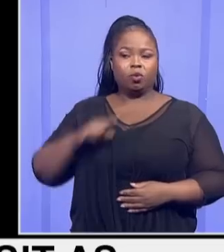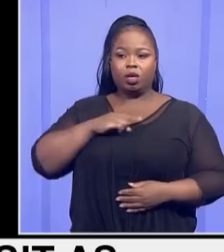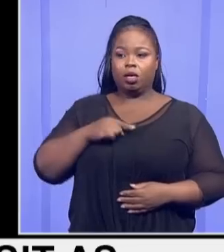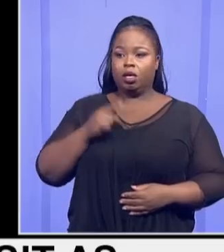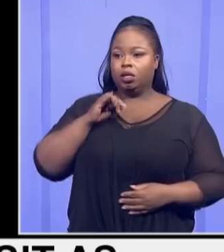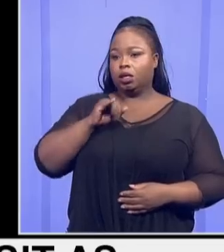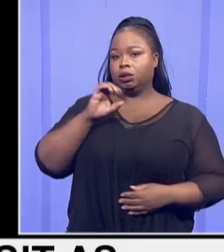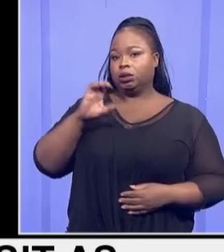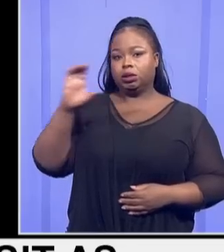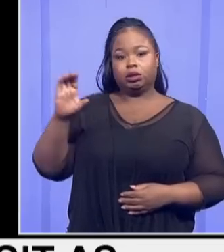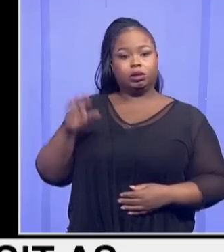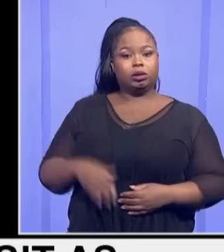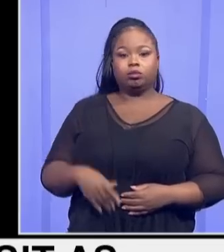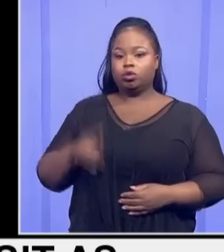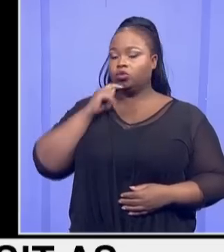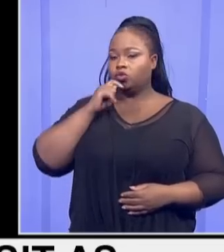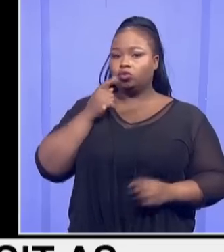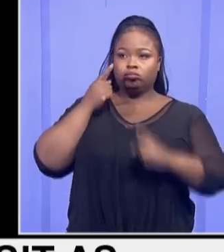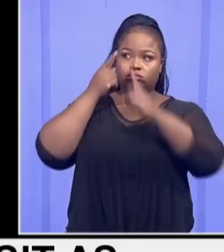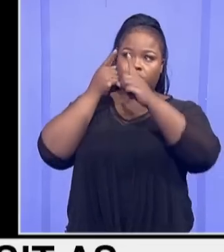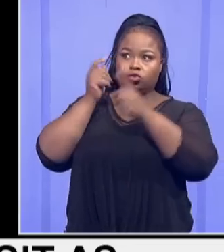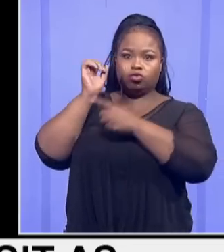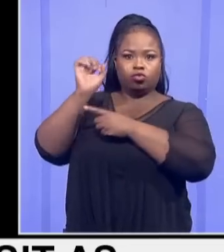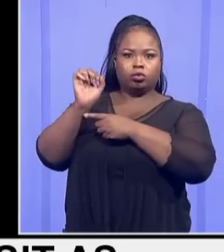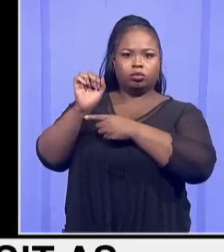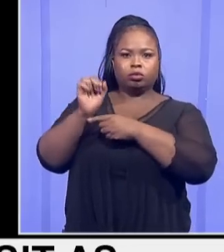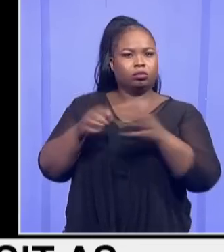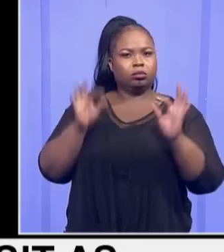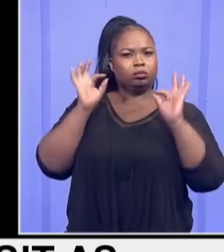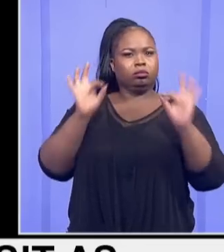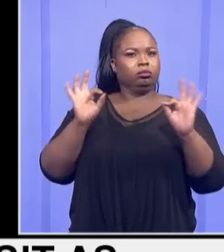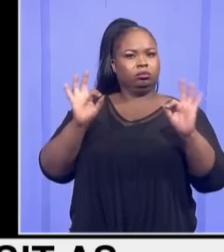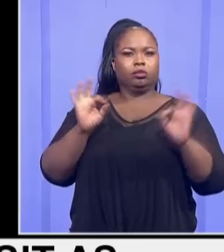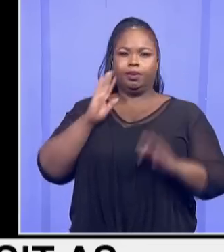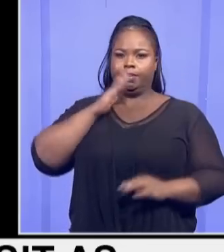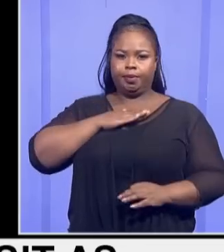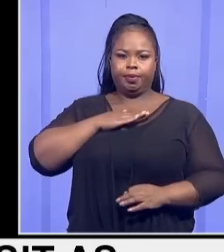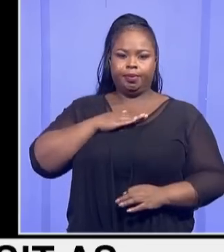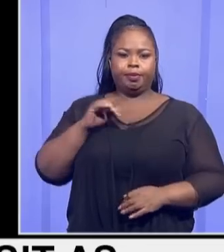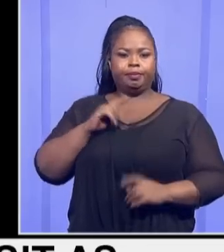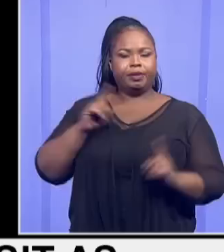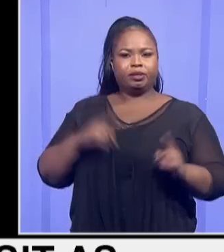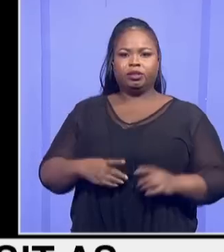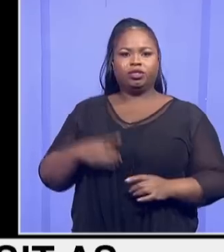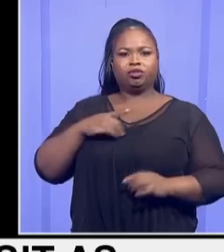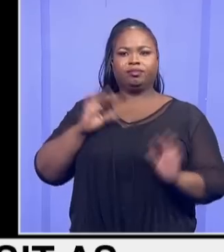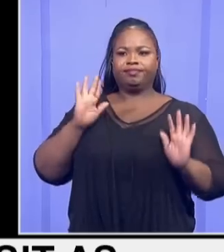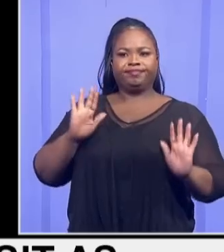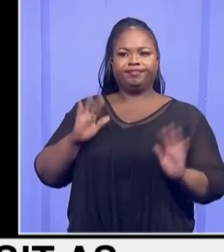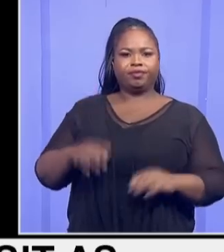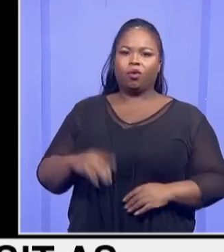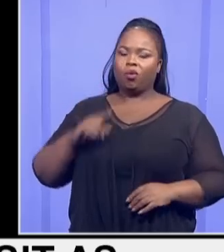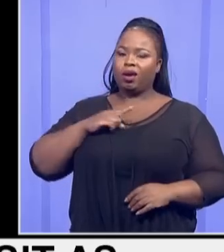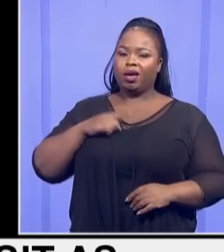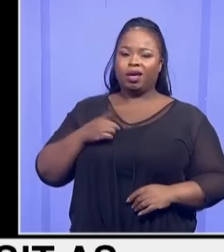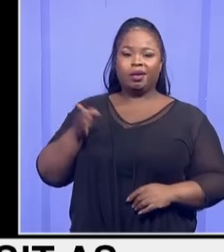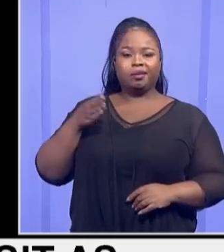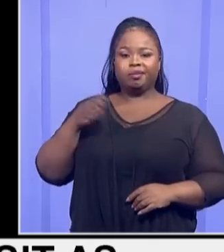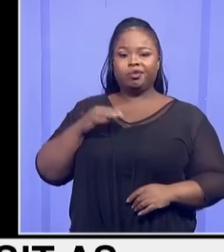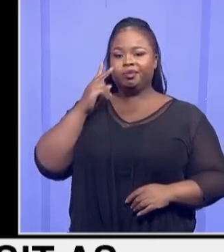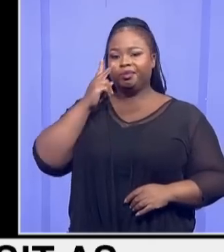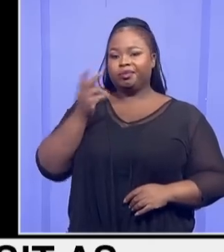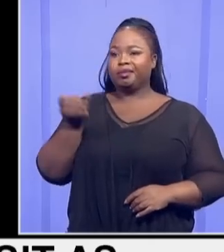is not helping its cause, it's not building its credibility and its integrity by not being seen to